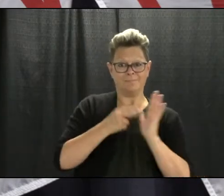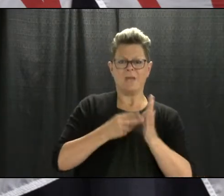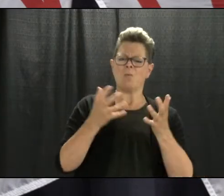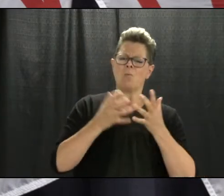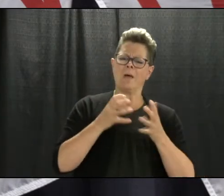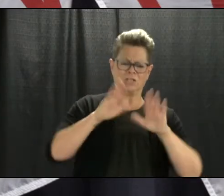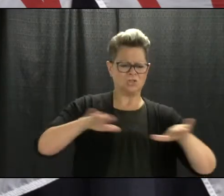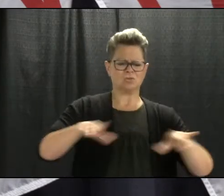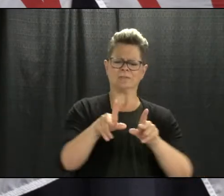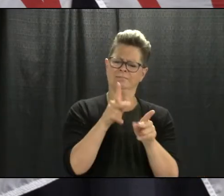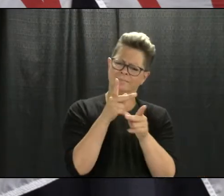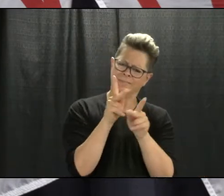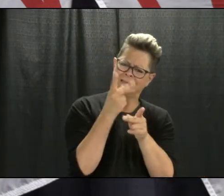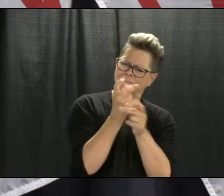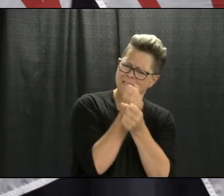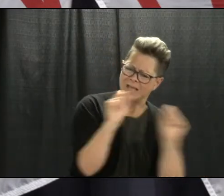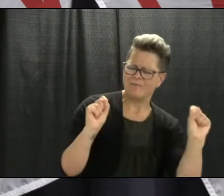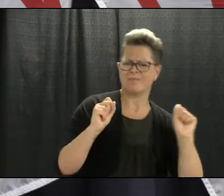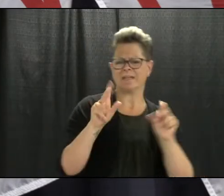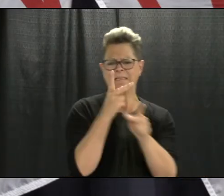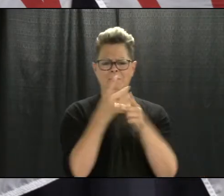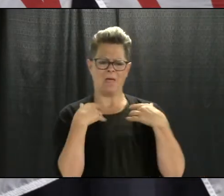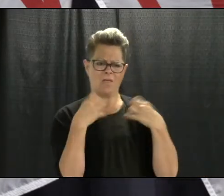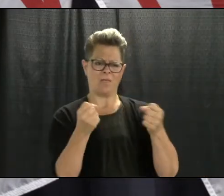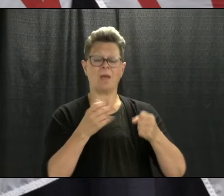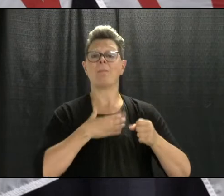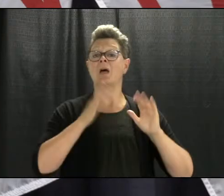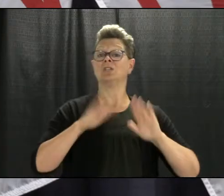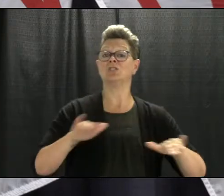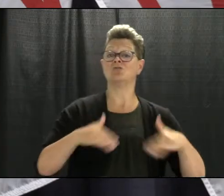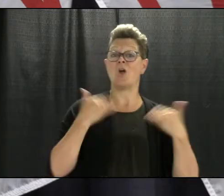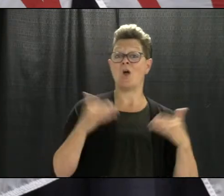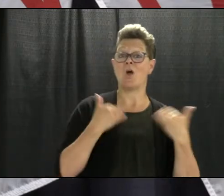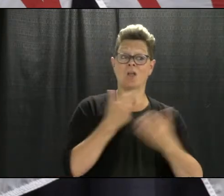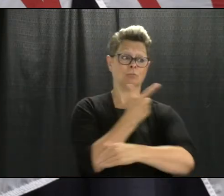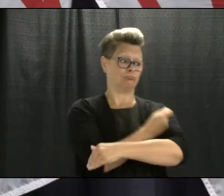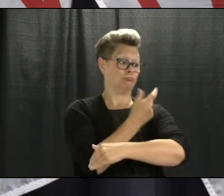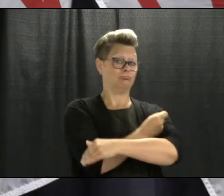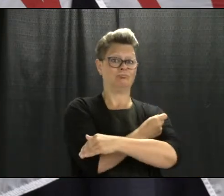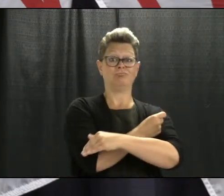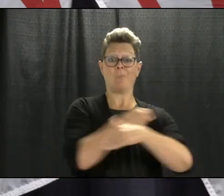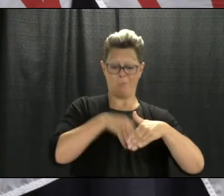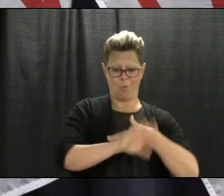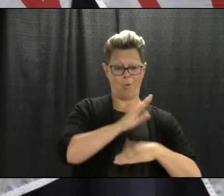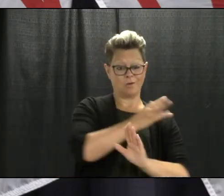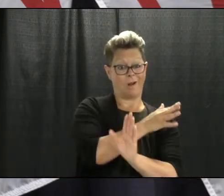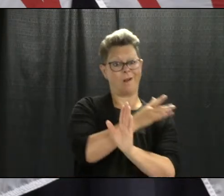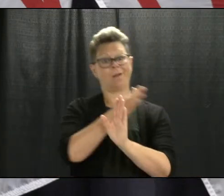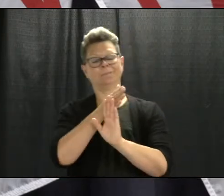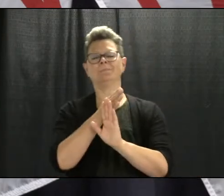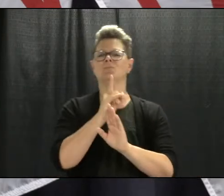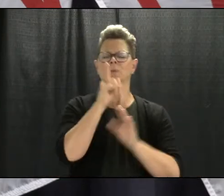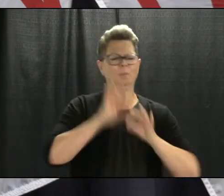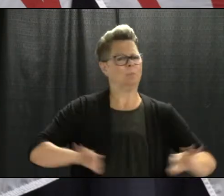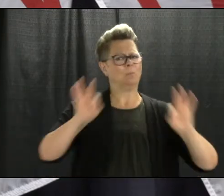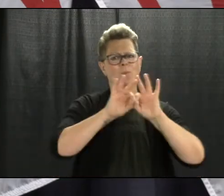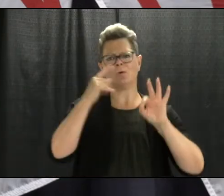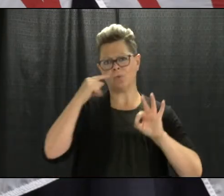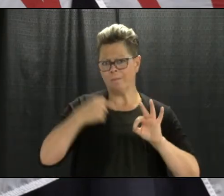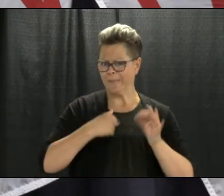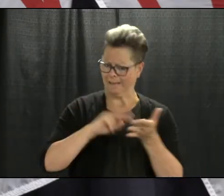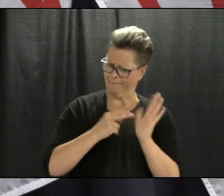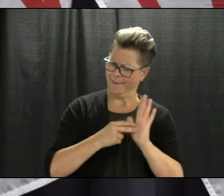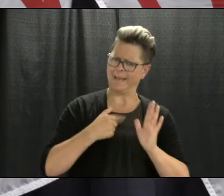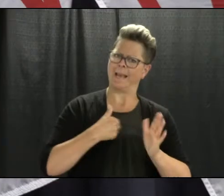our children safe and healthy. When my children were young, getting them vaccinated was so important to me. It gave me reassurance that I was protecting